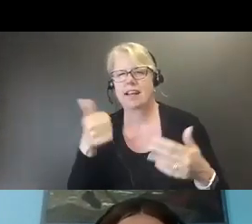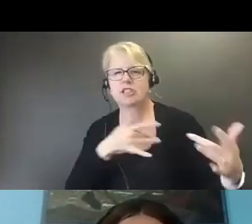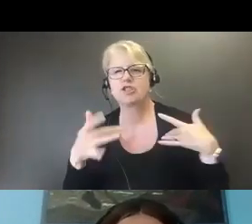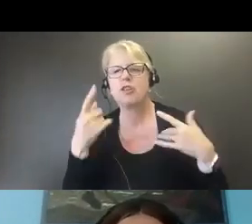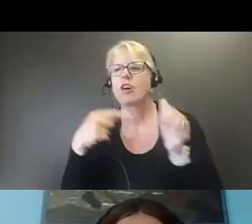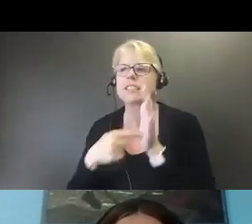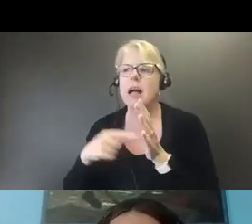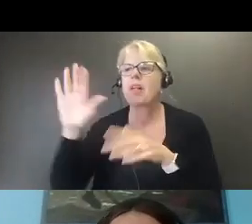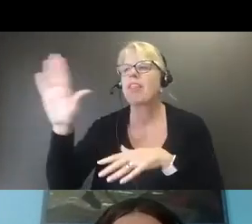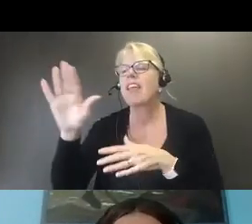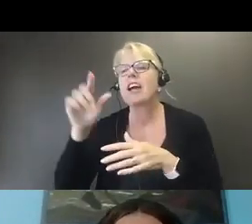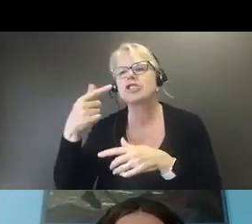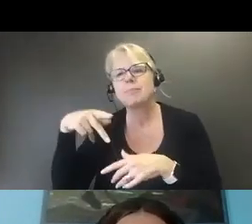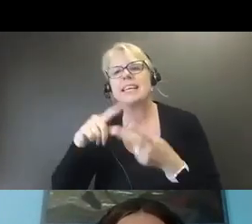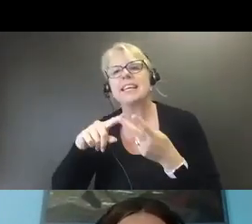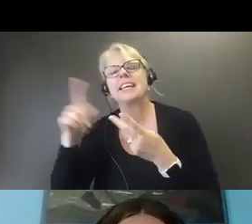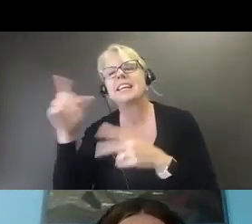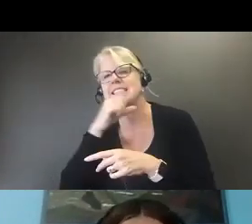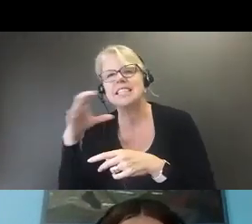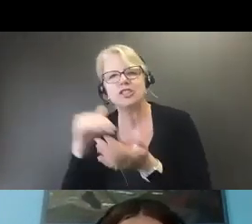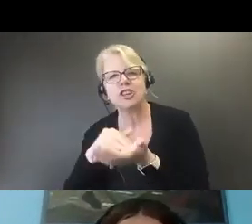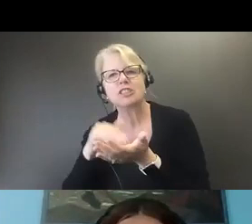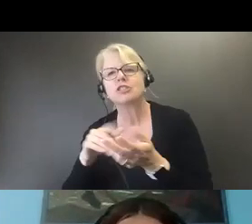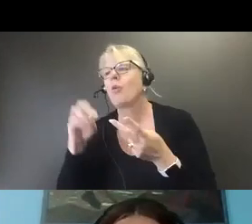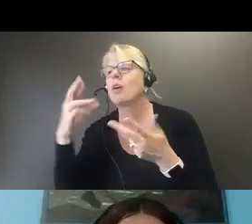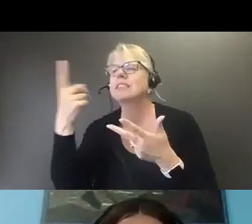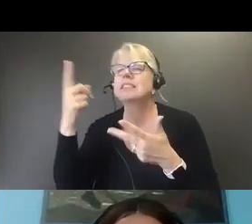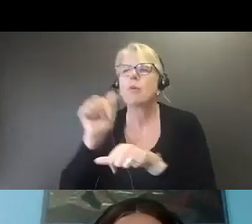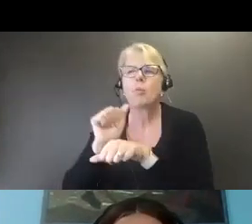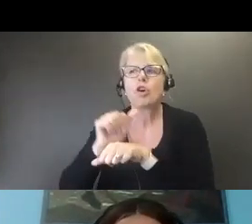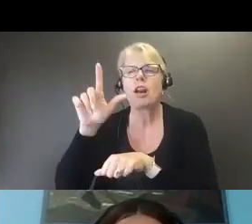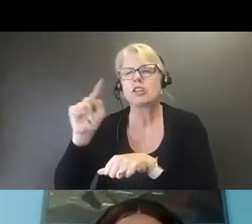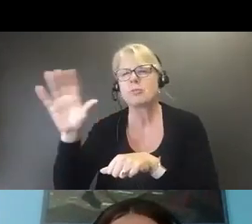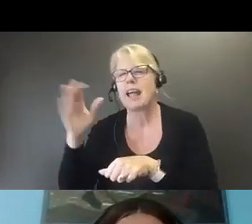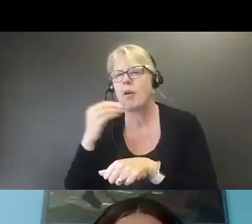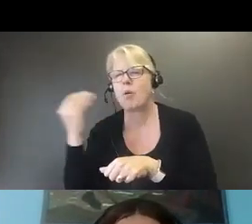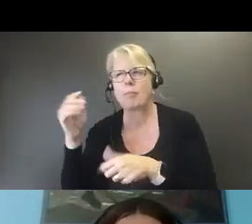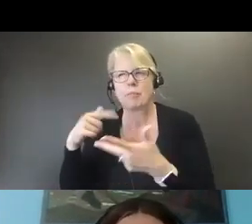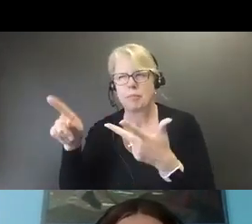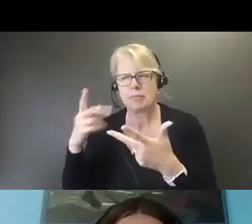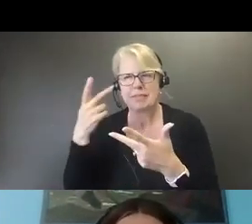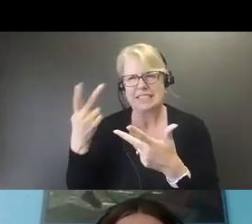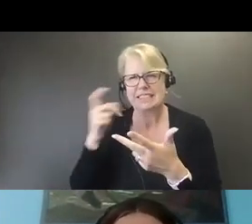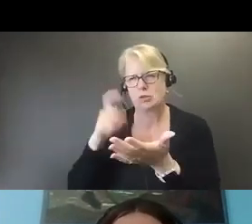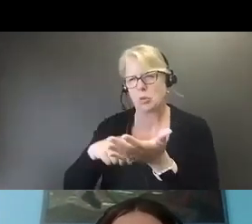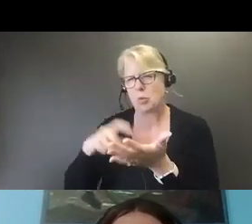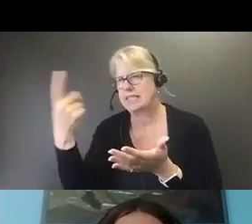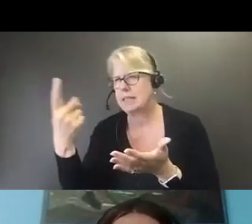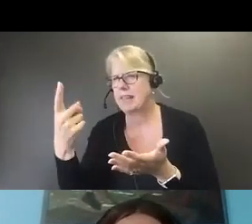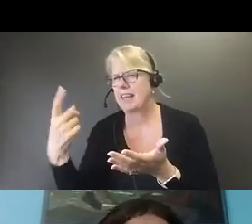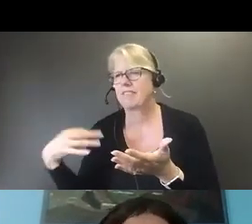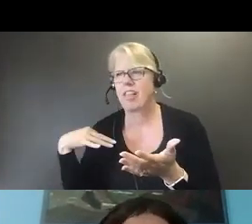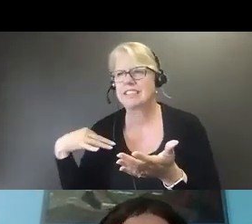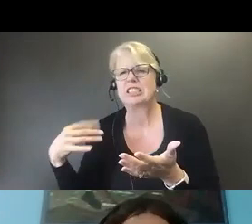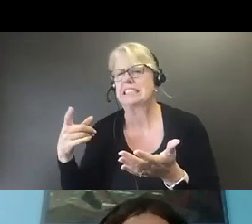GP, geriatrician, or somebody working at their long-term care home if we feel we run into something or our volunteers run into something that